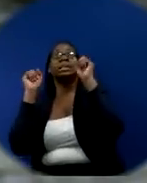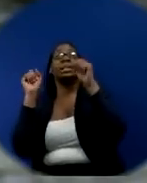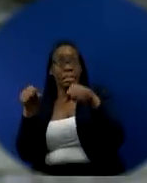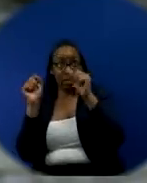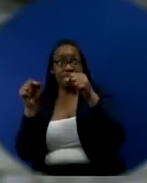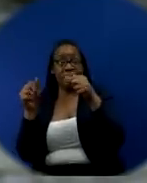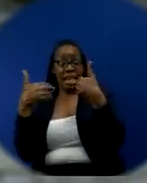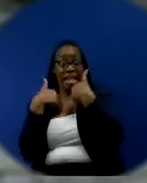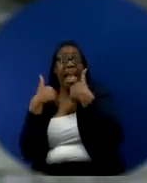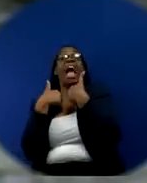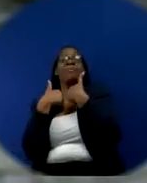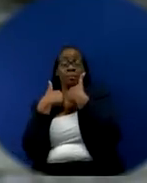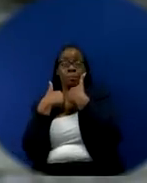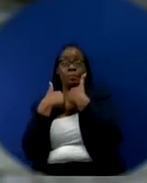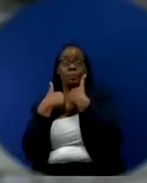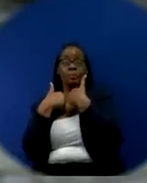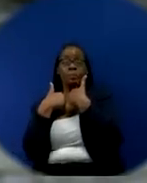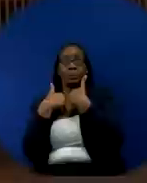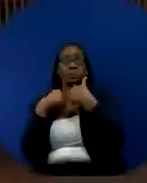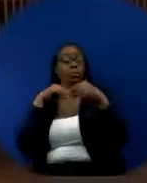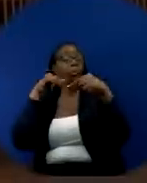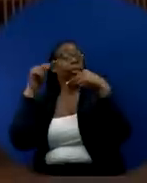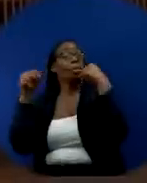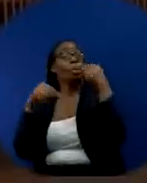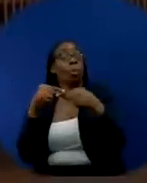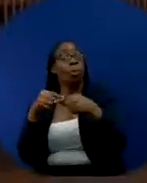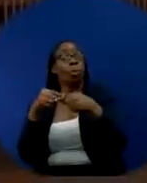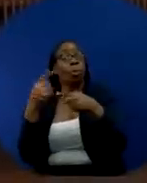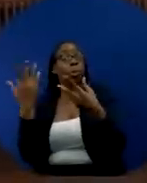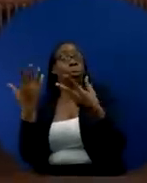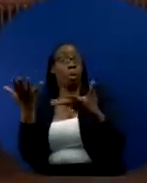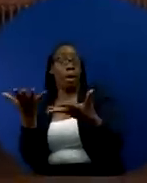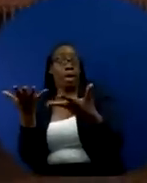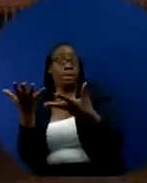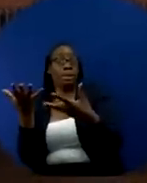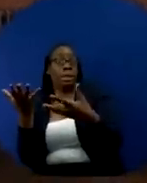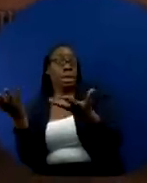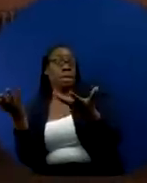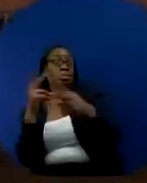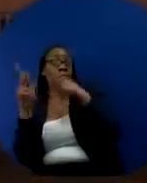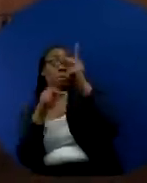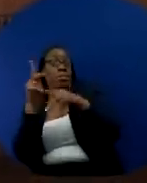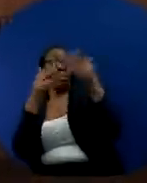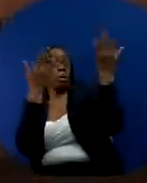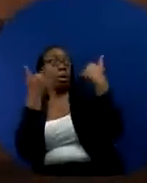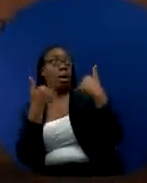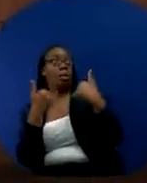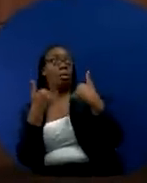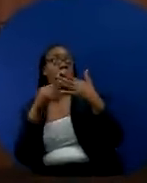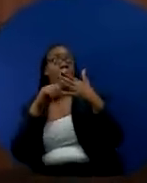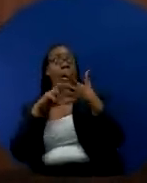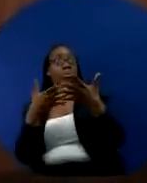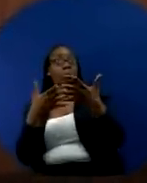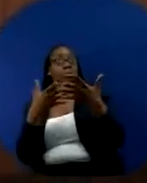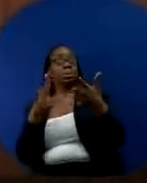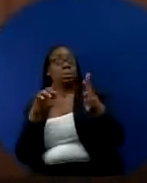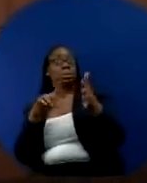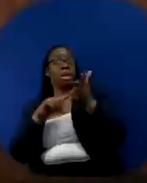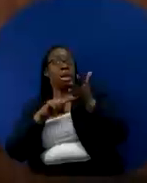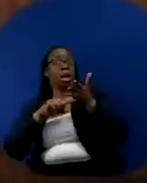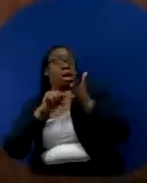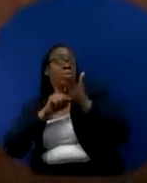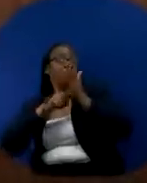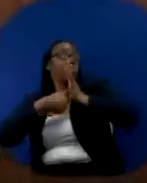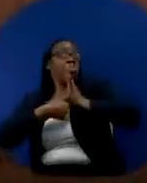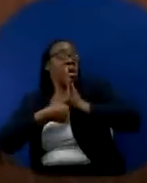And when his guests come, they are going to be so impressed that everybody's going to be talking about it for